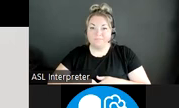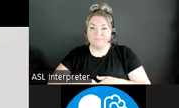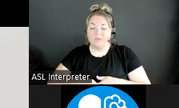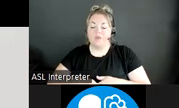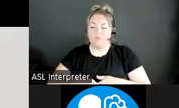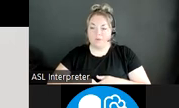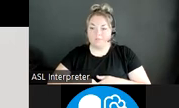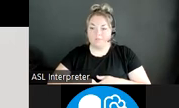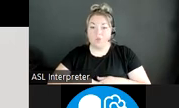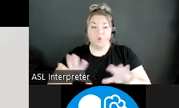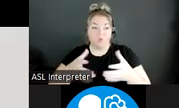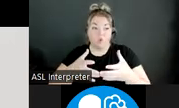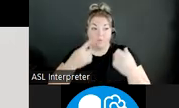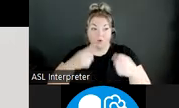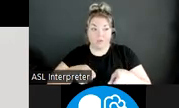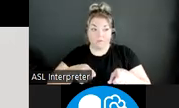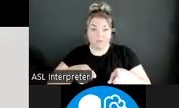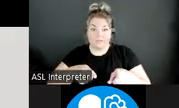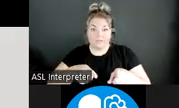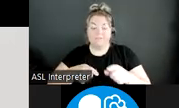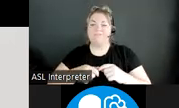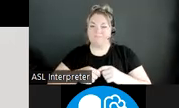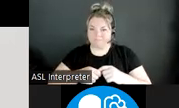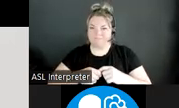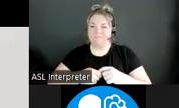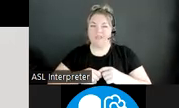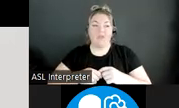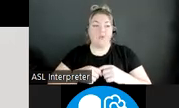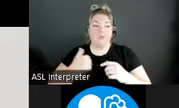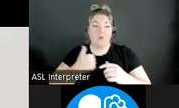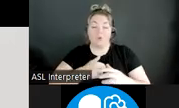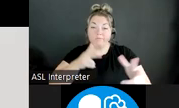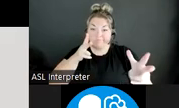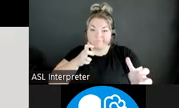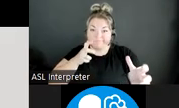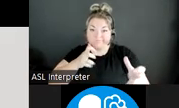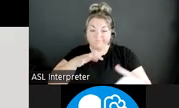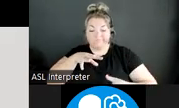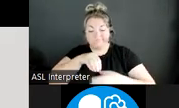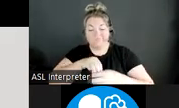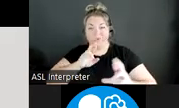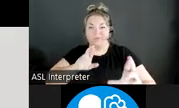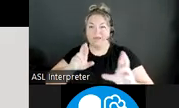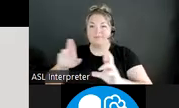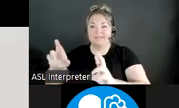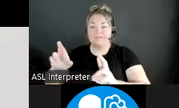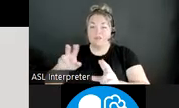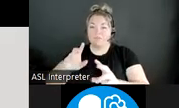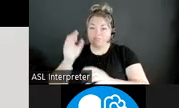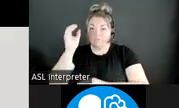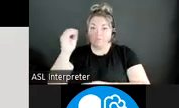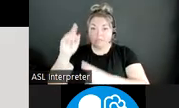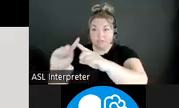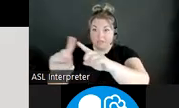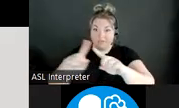Okay, group agreements. Can you hit me one, Sarah? Thank you. So we listen and engage respectfully. Differences of opinion are